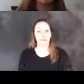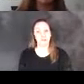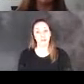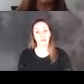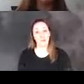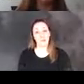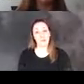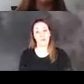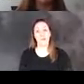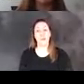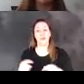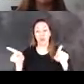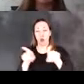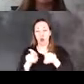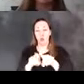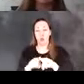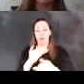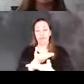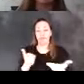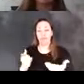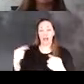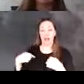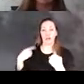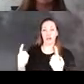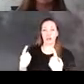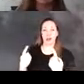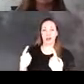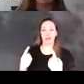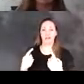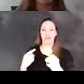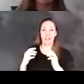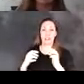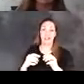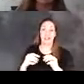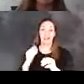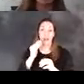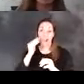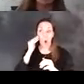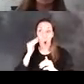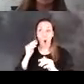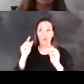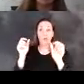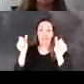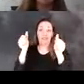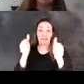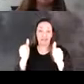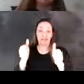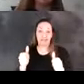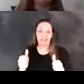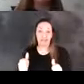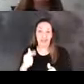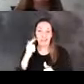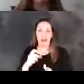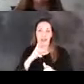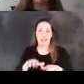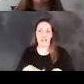And you can also see there's been devaluation of Florida real estate because of tidal flooding and about six